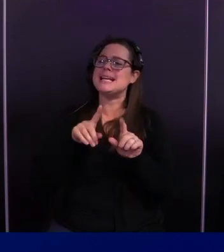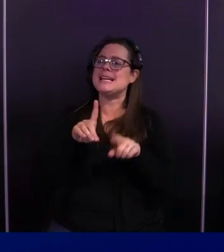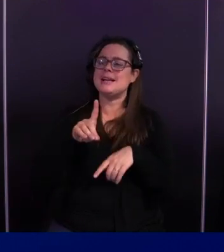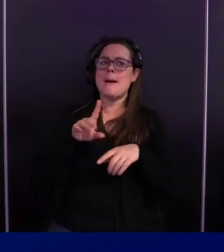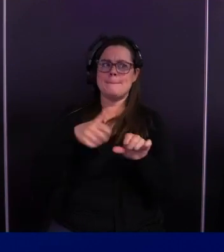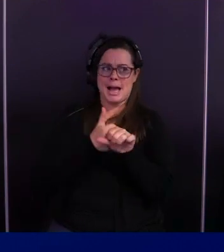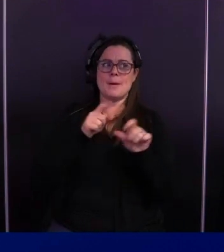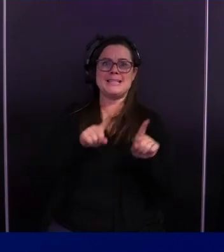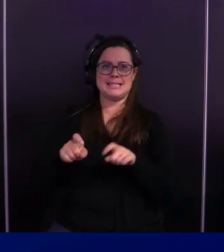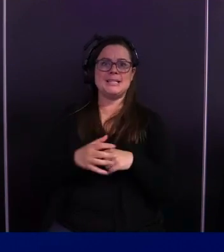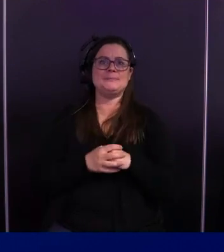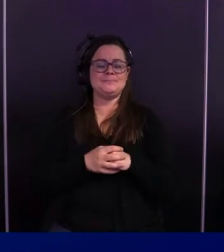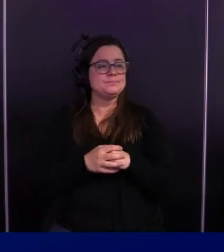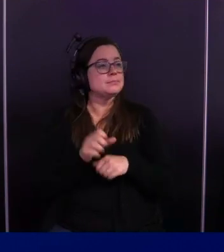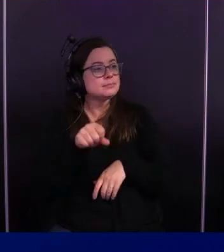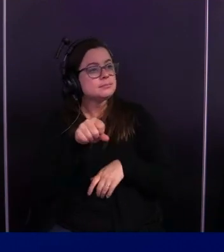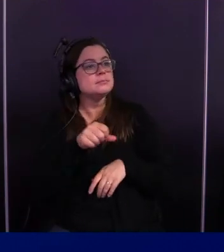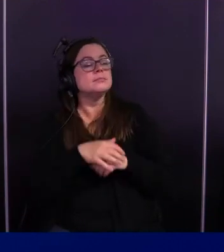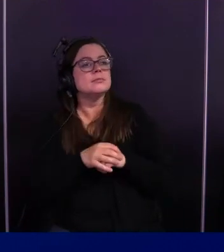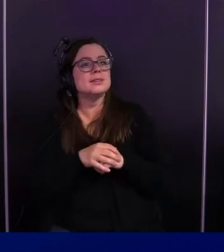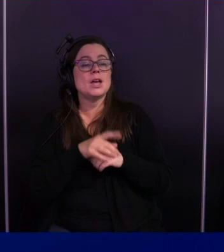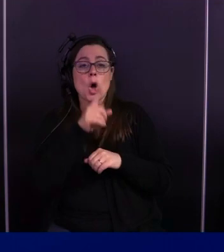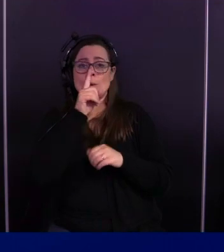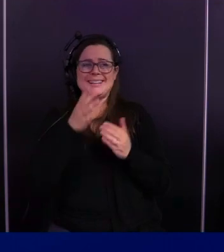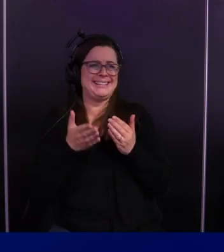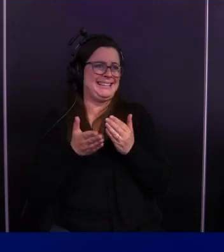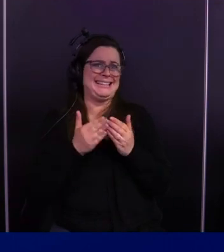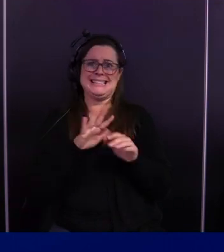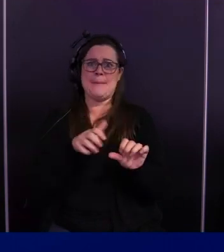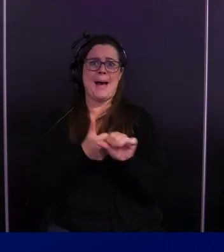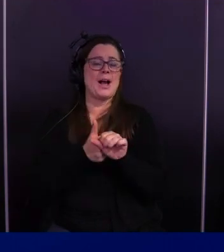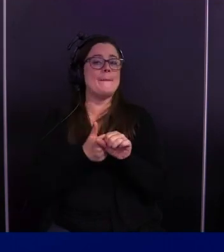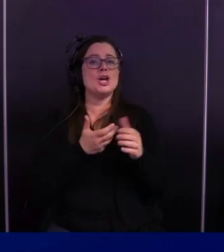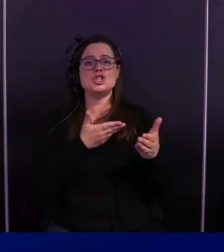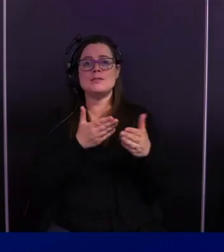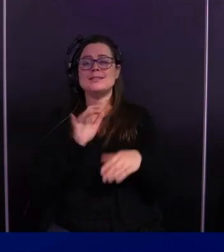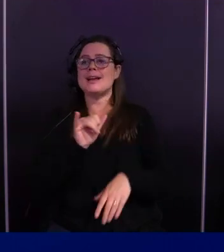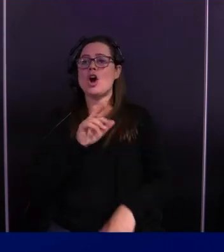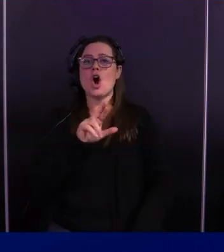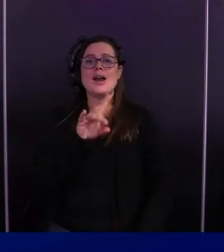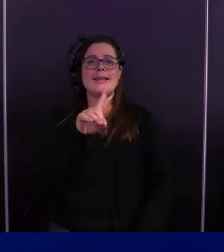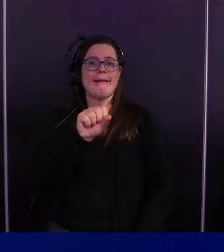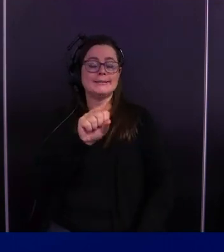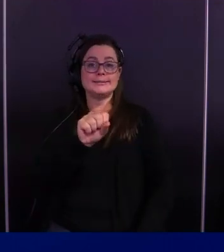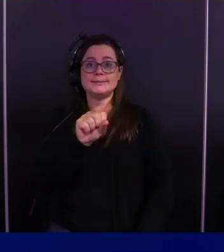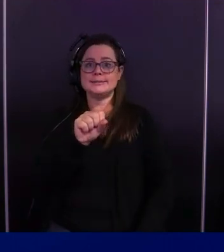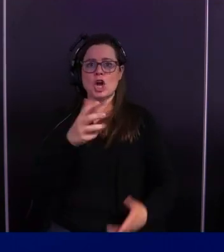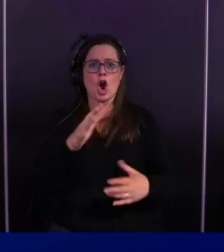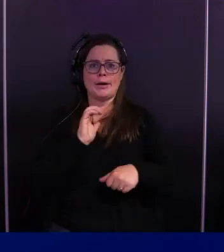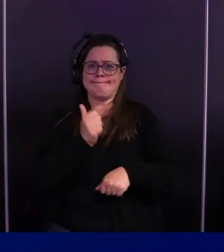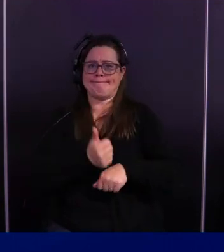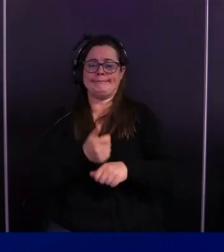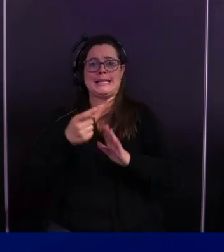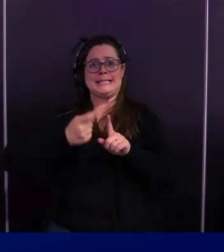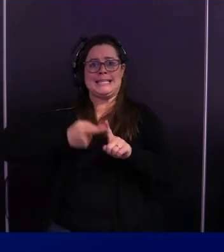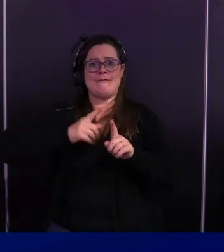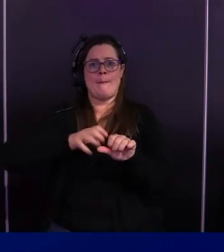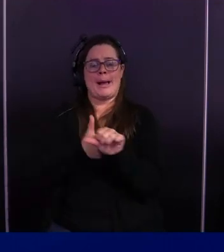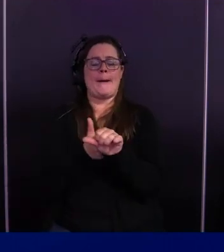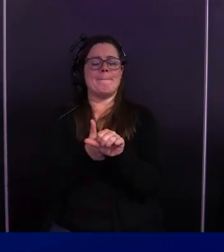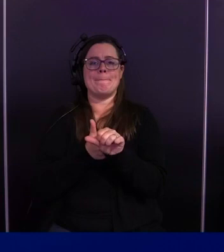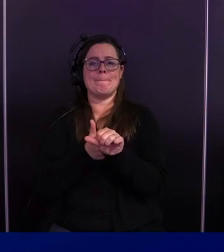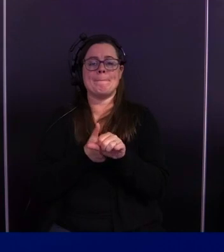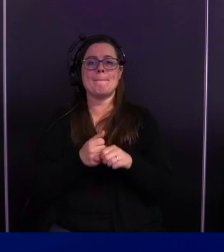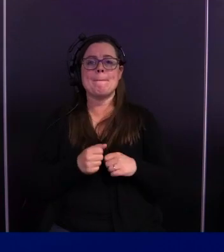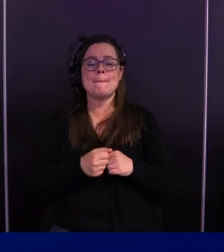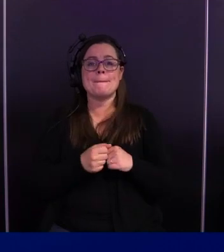So backups, it's very easy. I mean, services like RDS have backups enabled by default. Yeah.